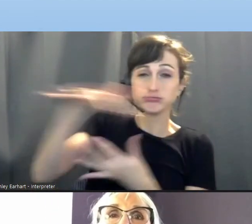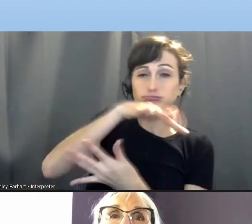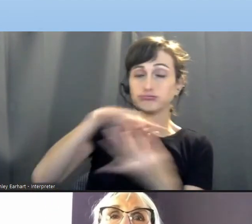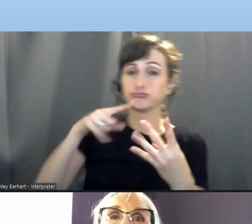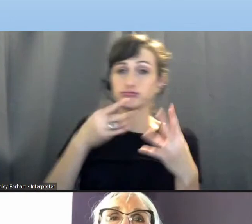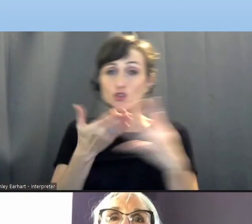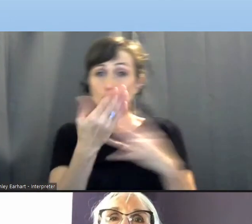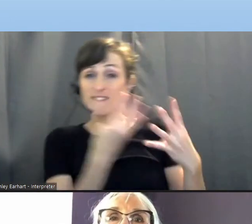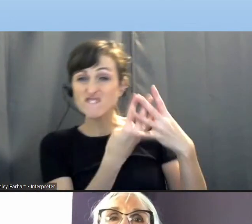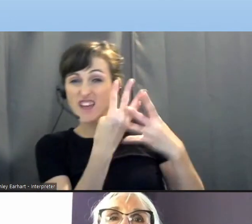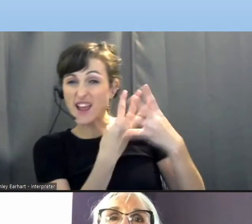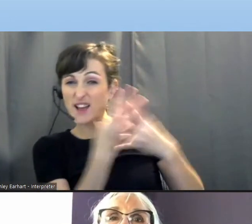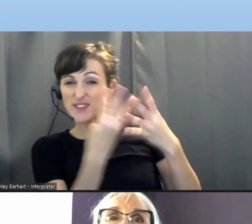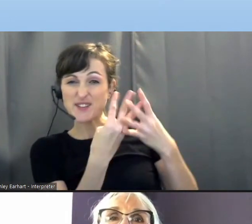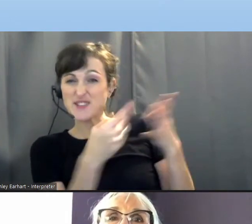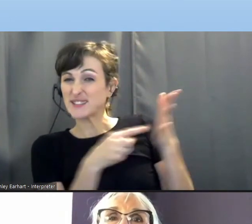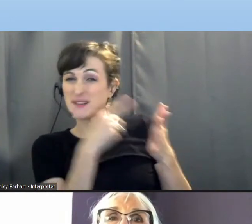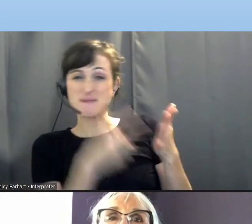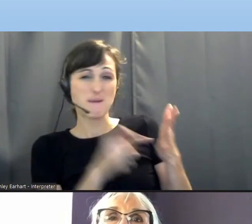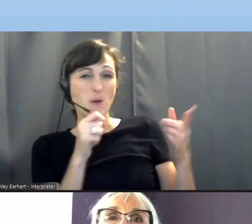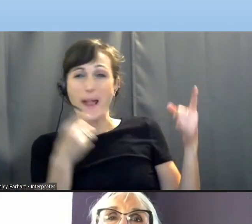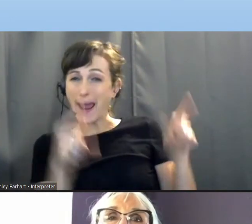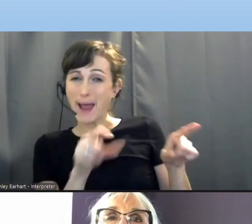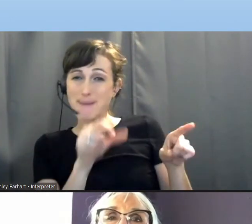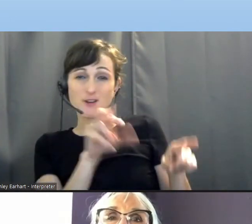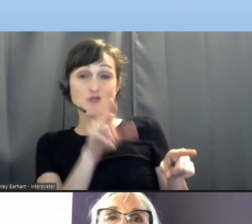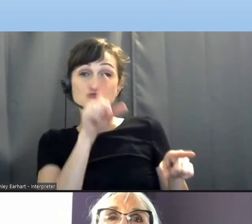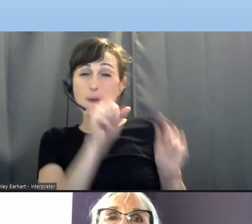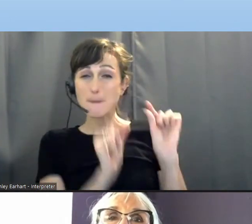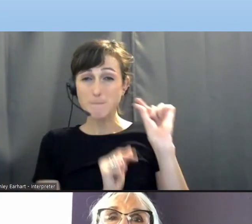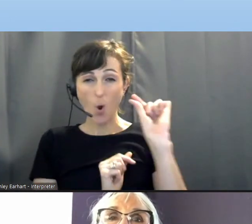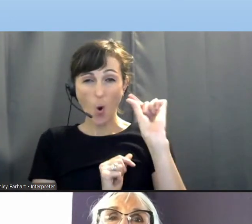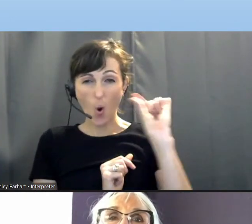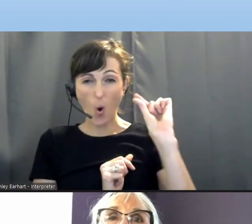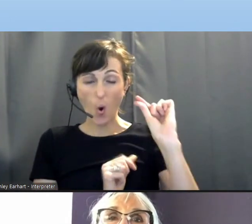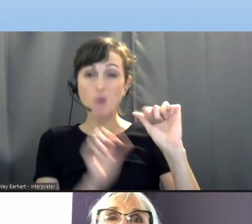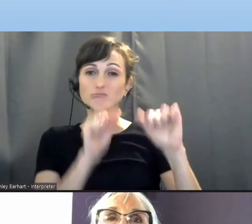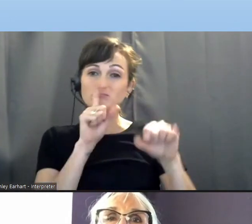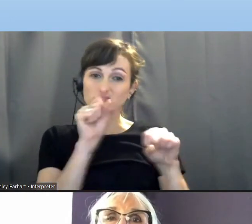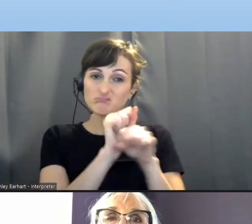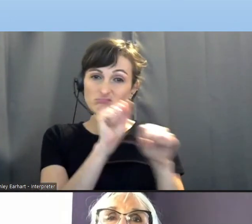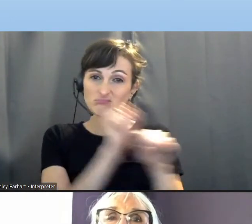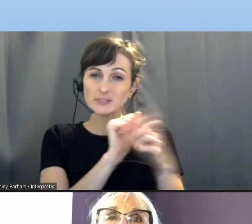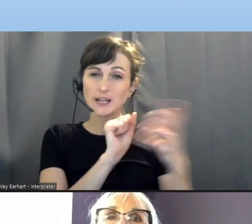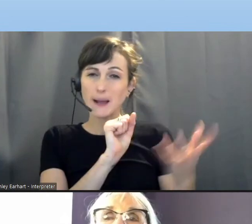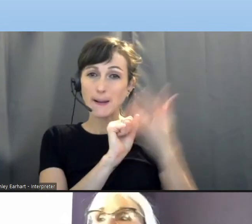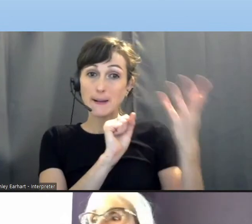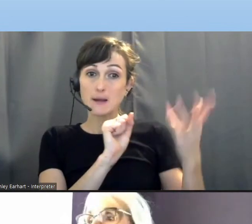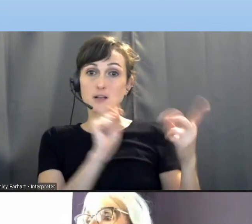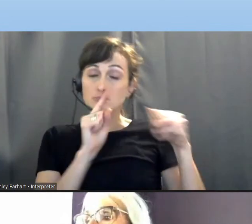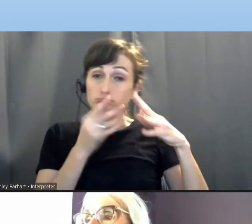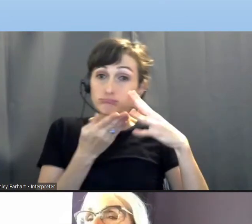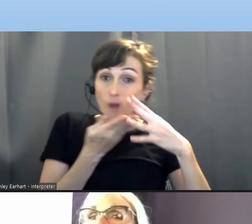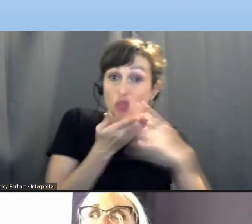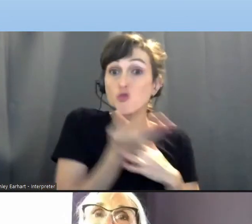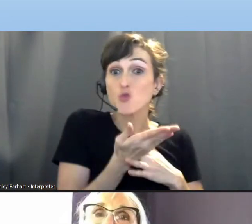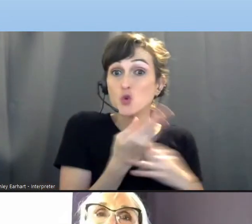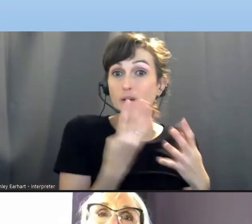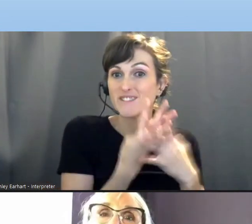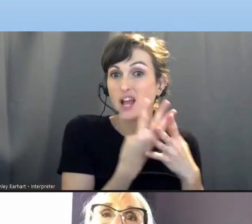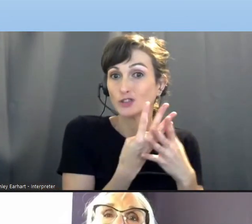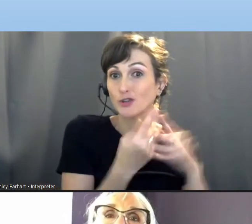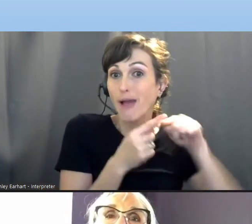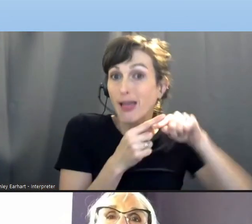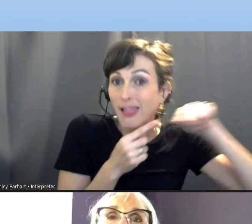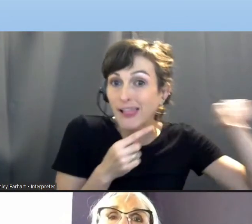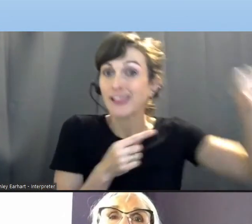because sometimes it just doesn't happen, or it's really, really small and it could actually move through a filter and back out into